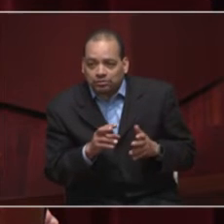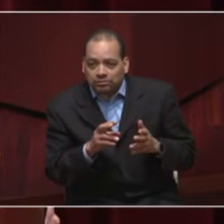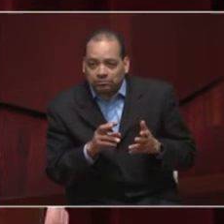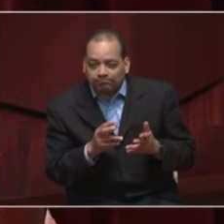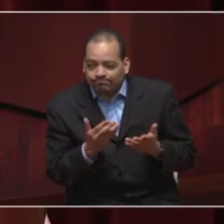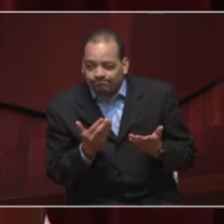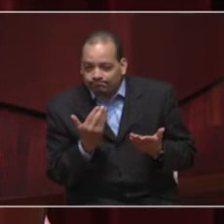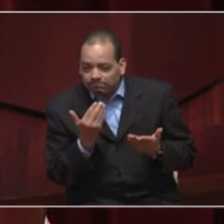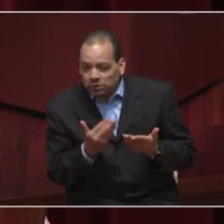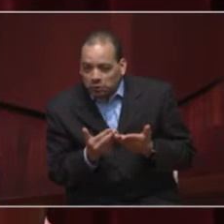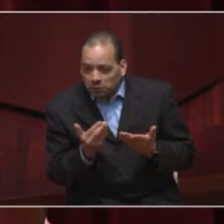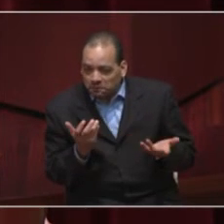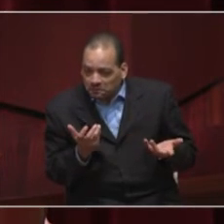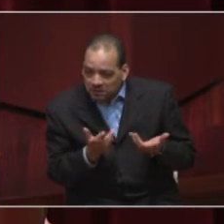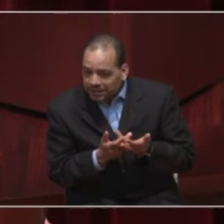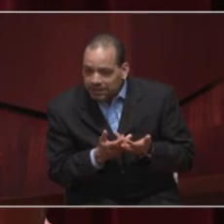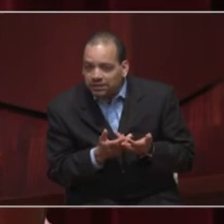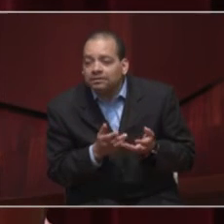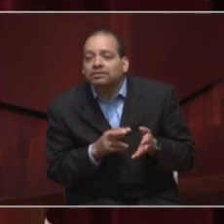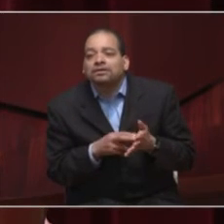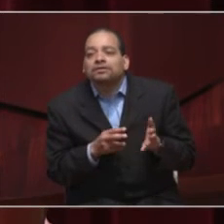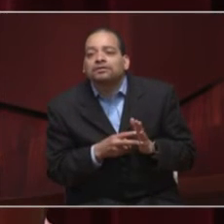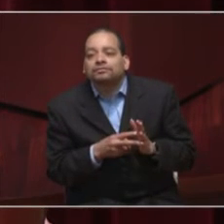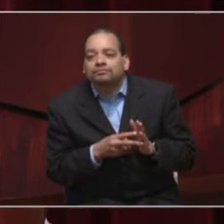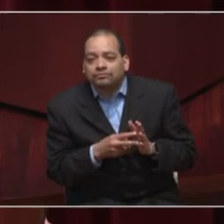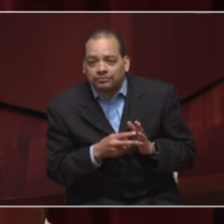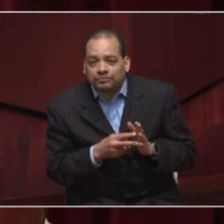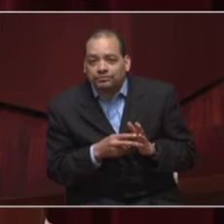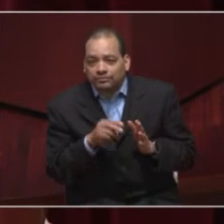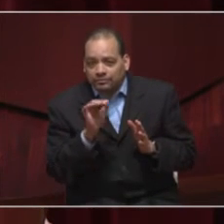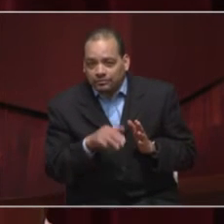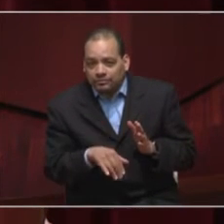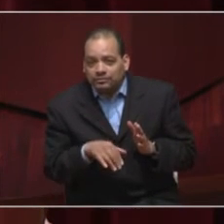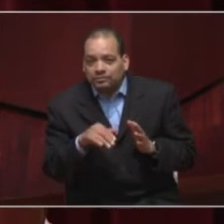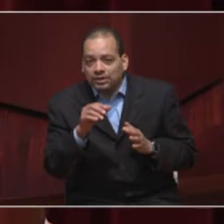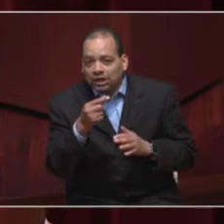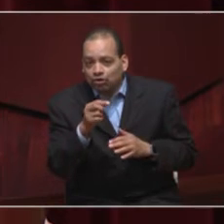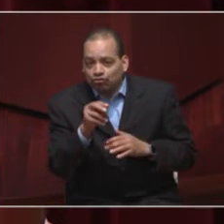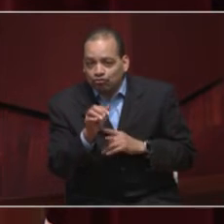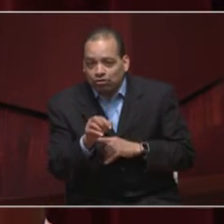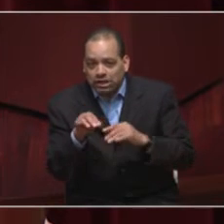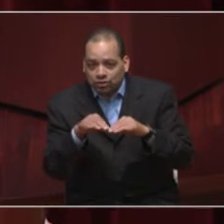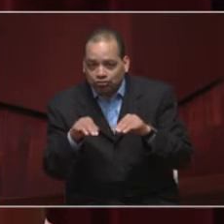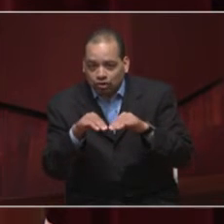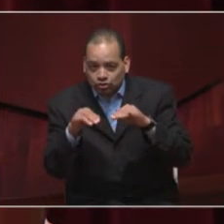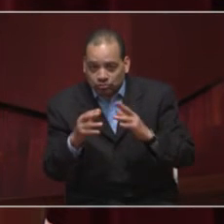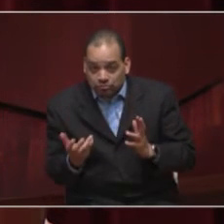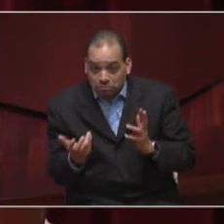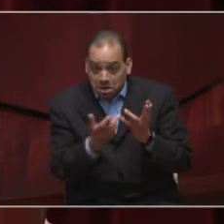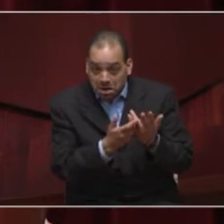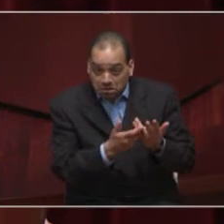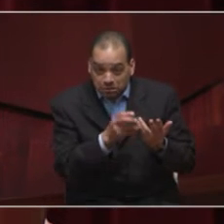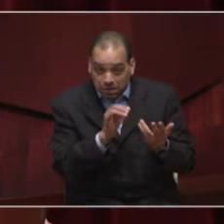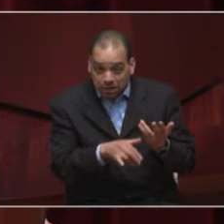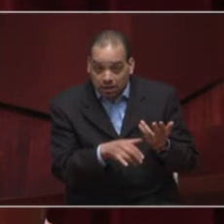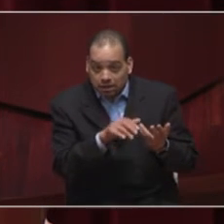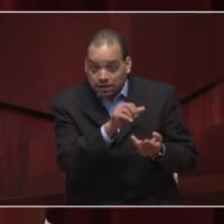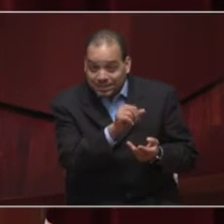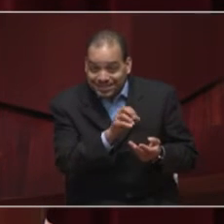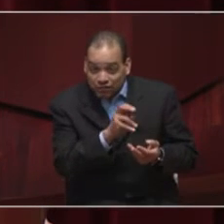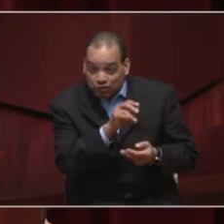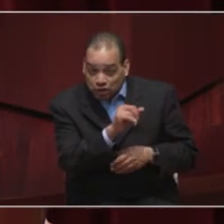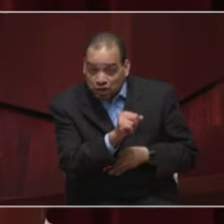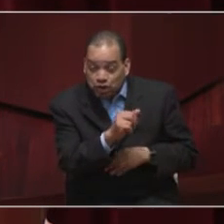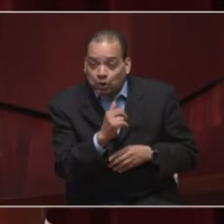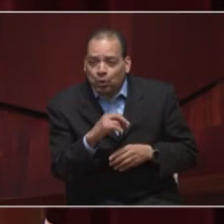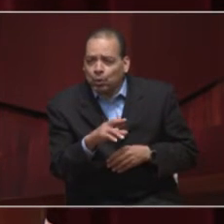not that grade structure fits within that series, or, I mean, are we obligated to go with that? And you